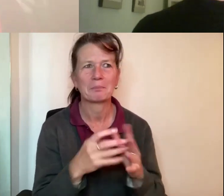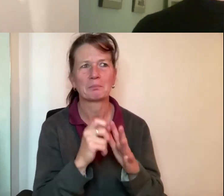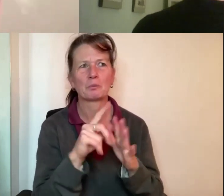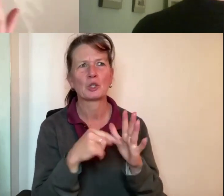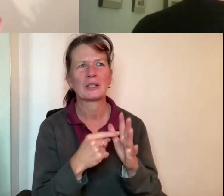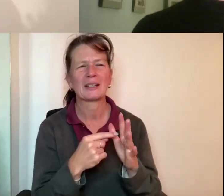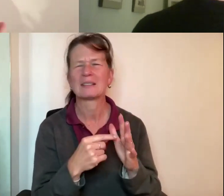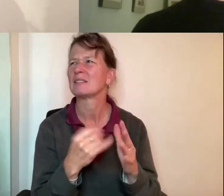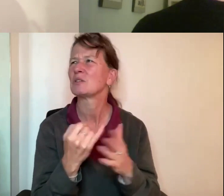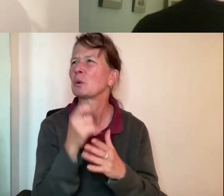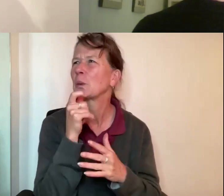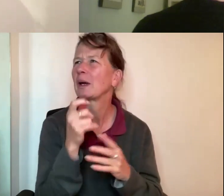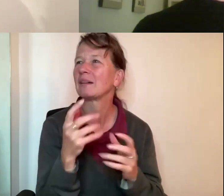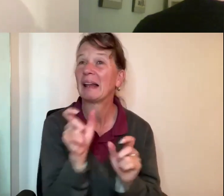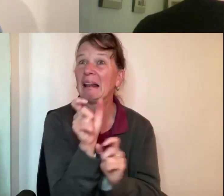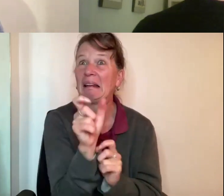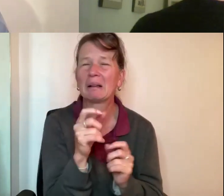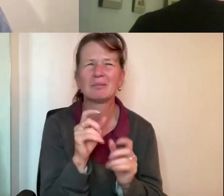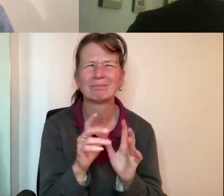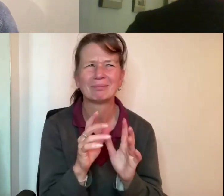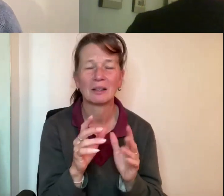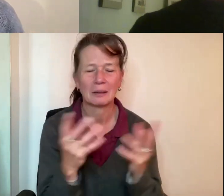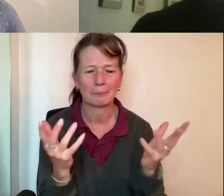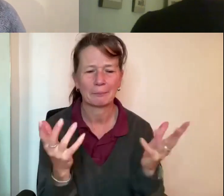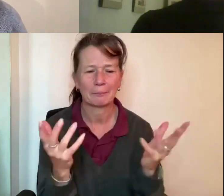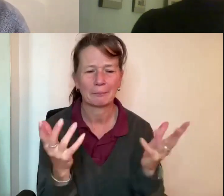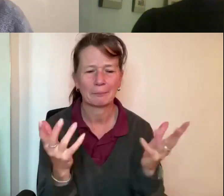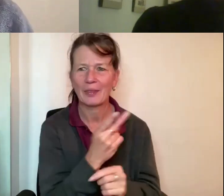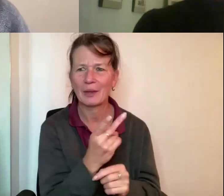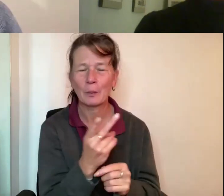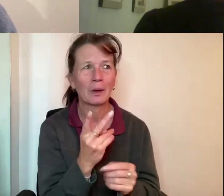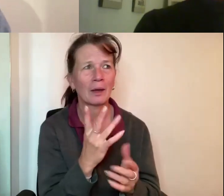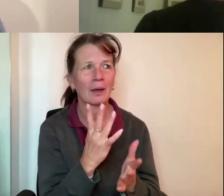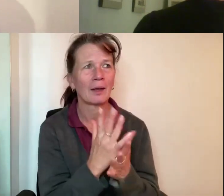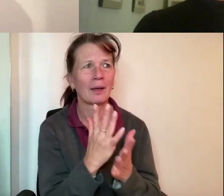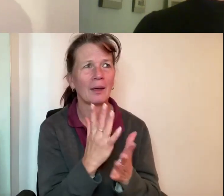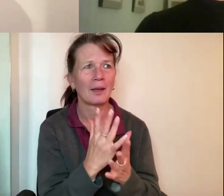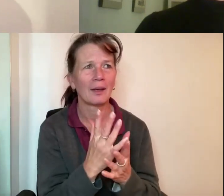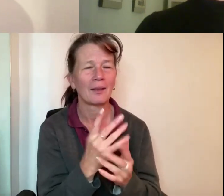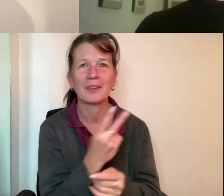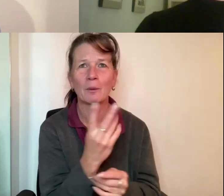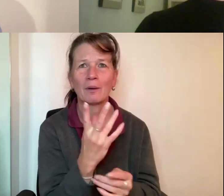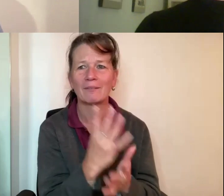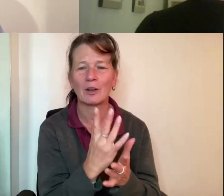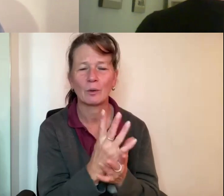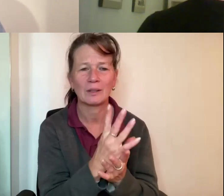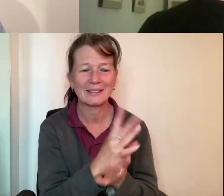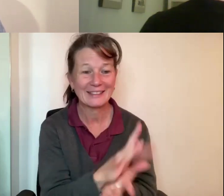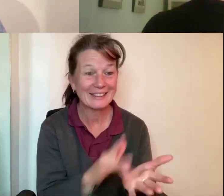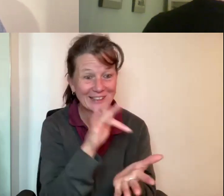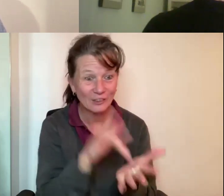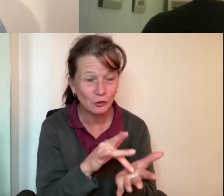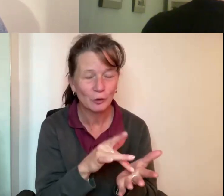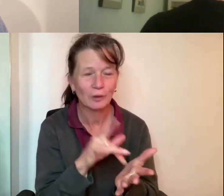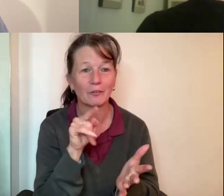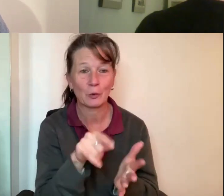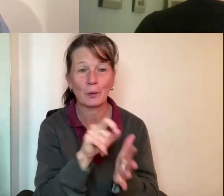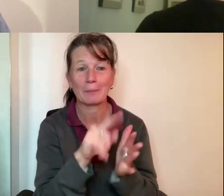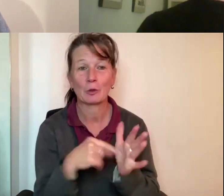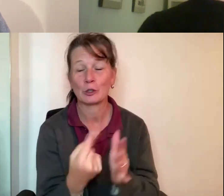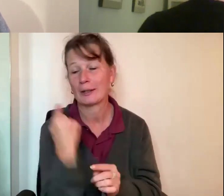word. Who were very who were very central to that project.